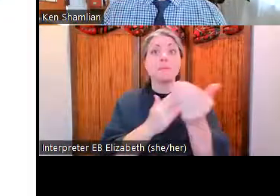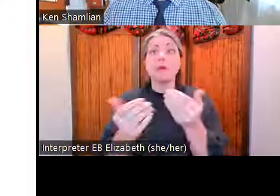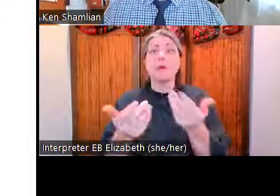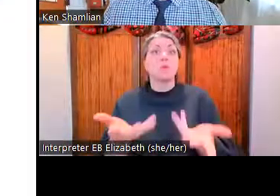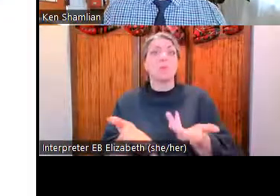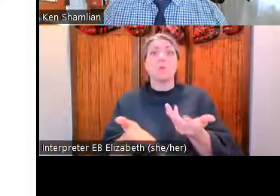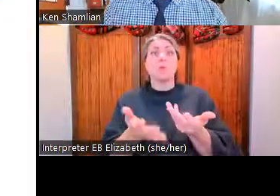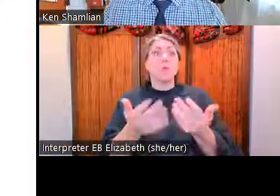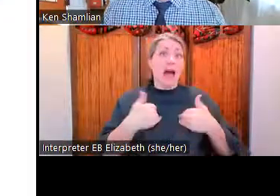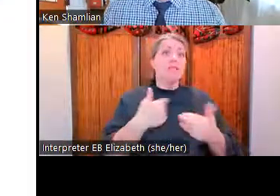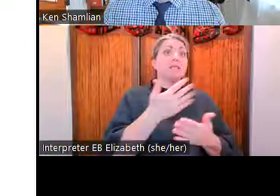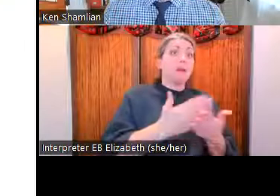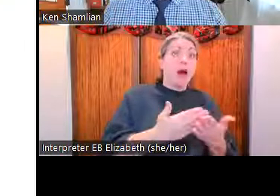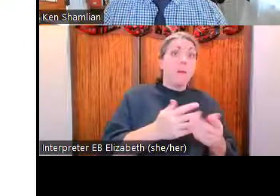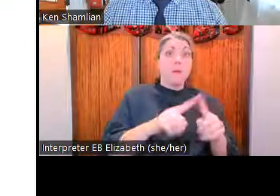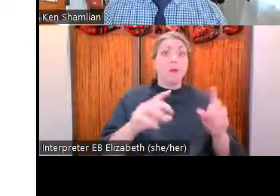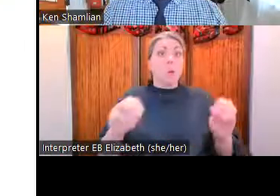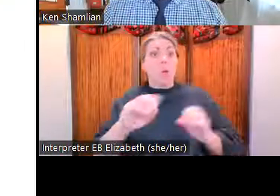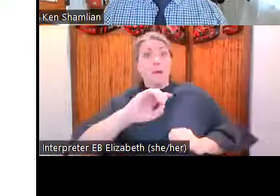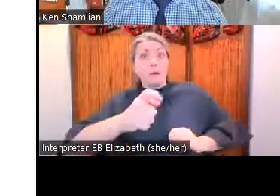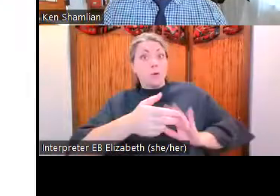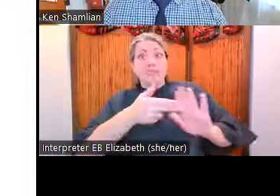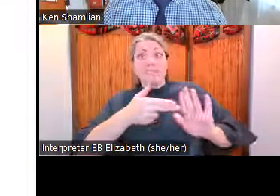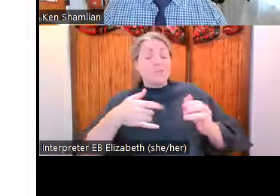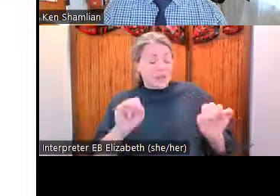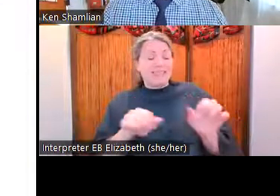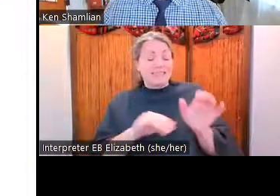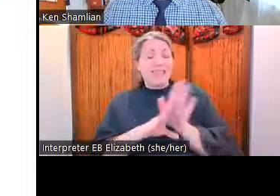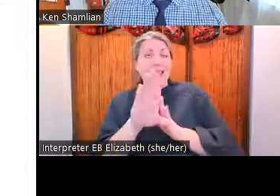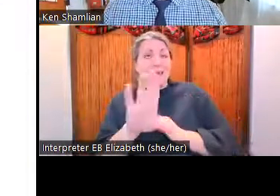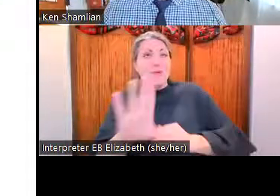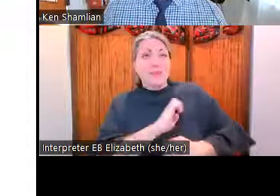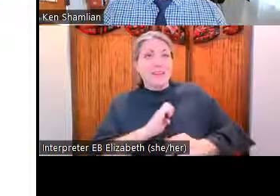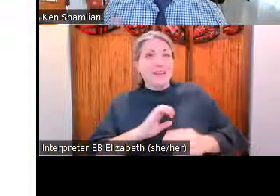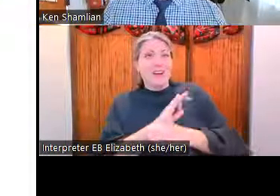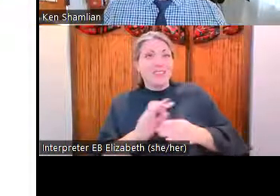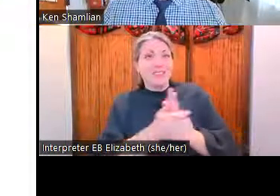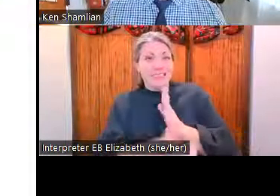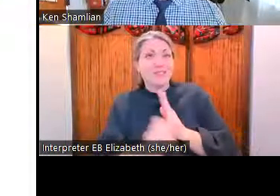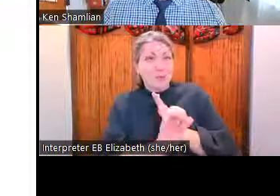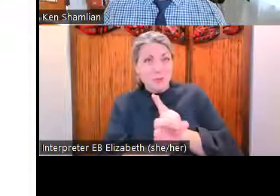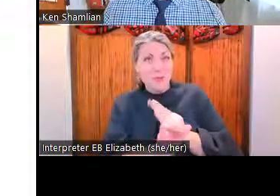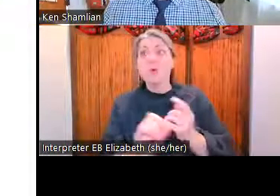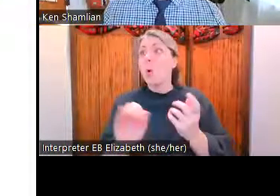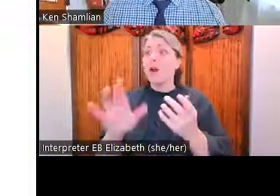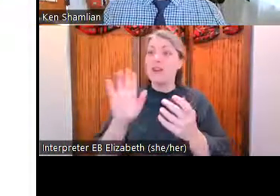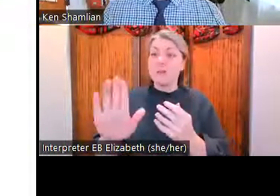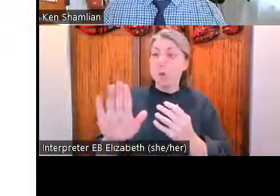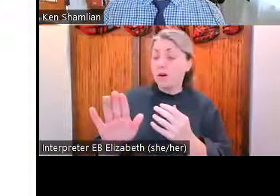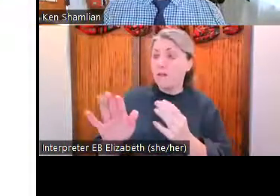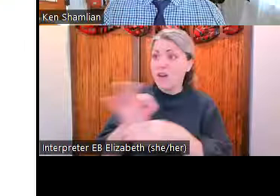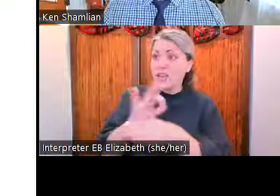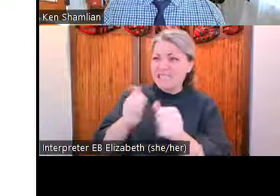skills and you don't have any diagnosis, that in your executive function skills are somewhat delayed, or they're just kind of showing some splintered kind